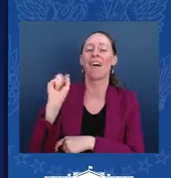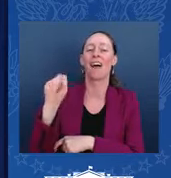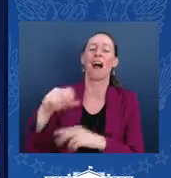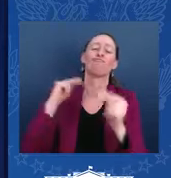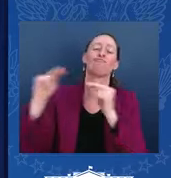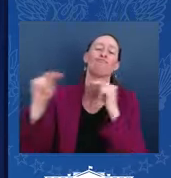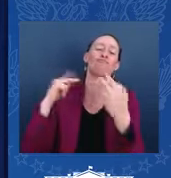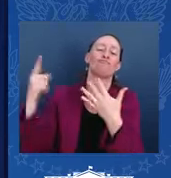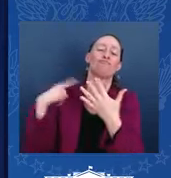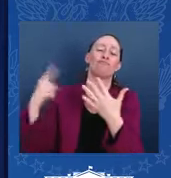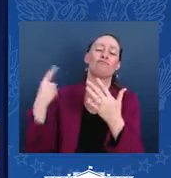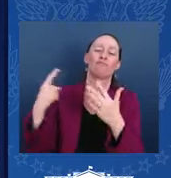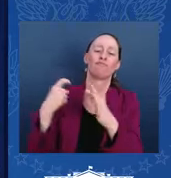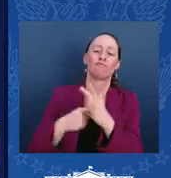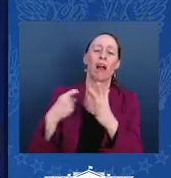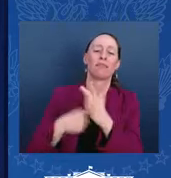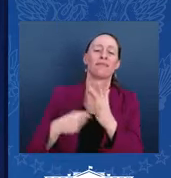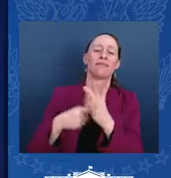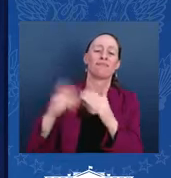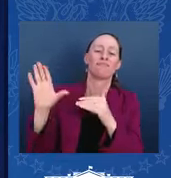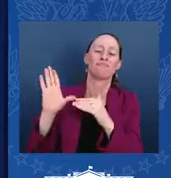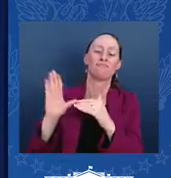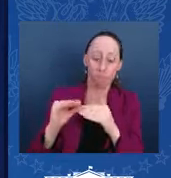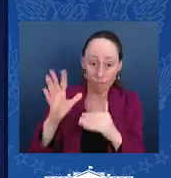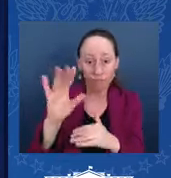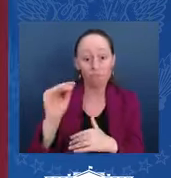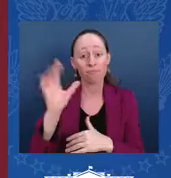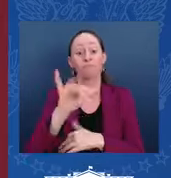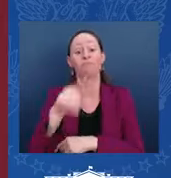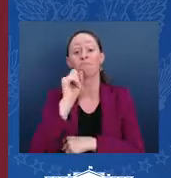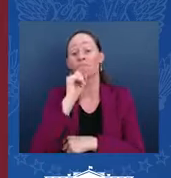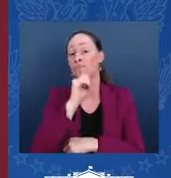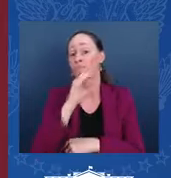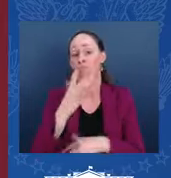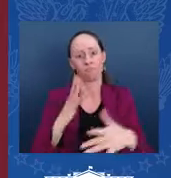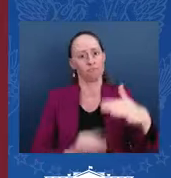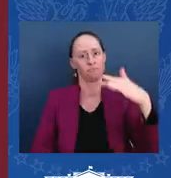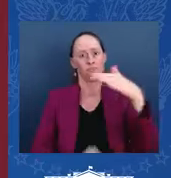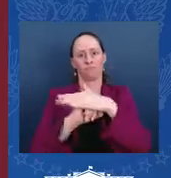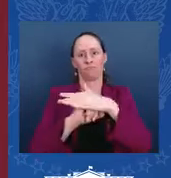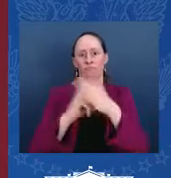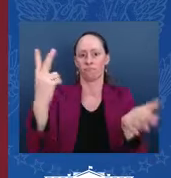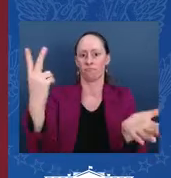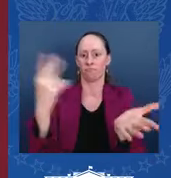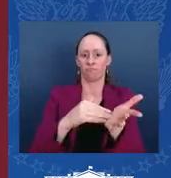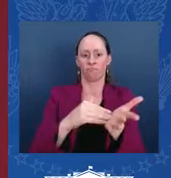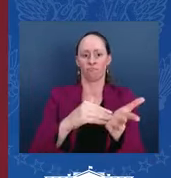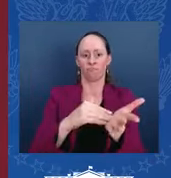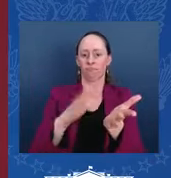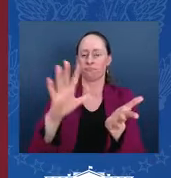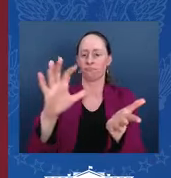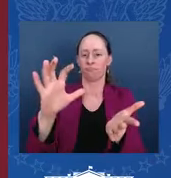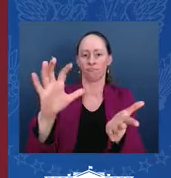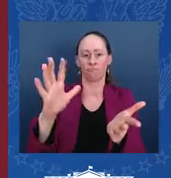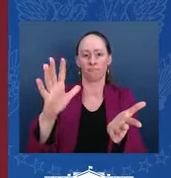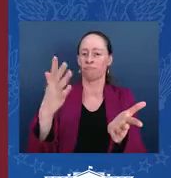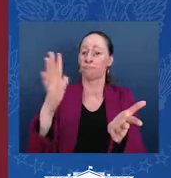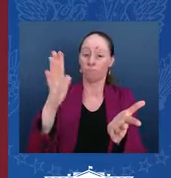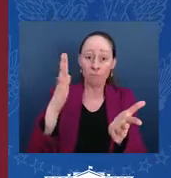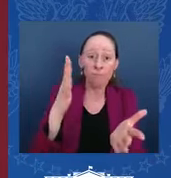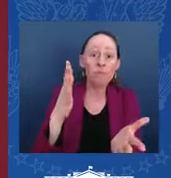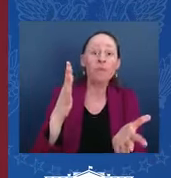at $3,500 in 2024, and in the next 6 months. And by the way, in the first 6 months of